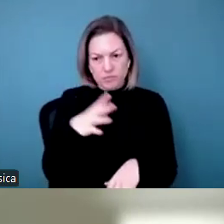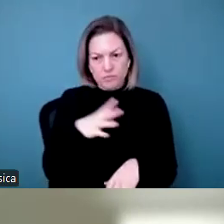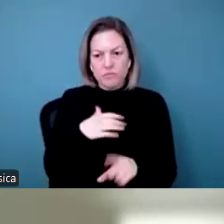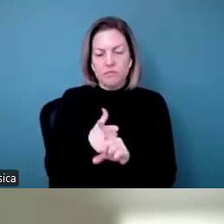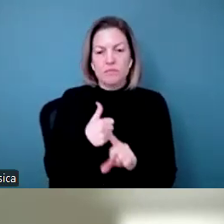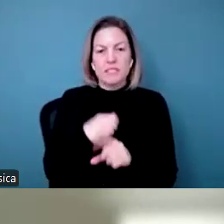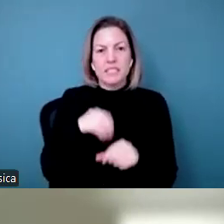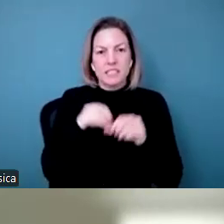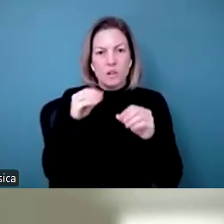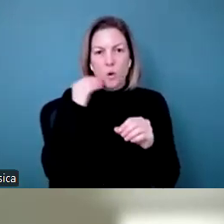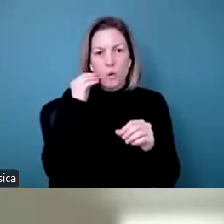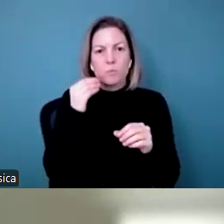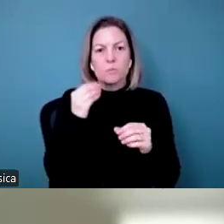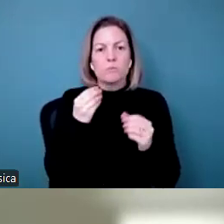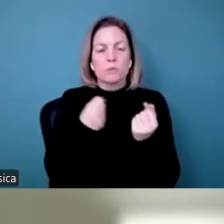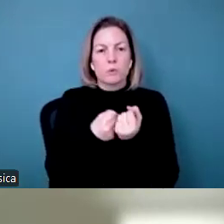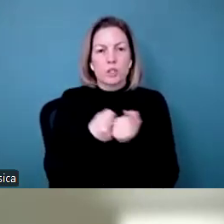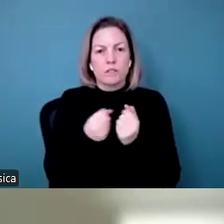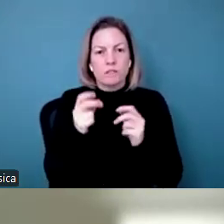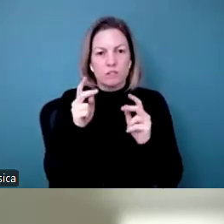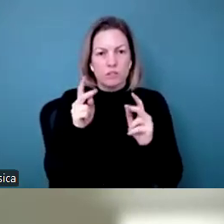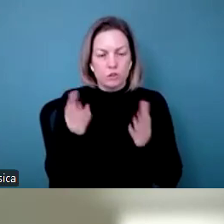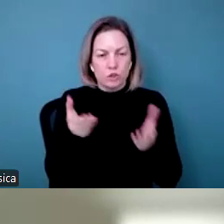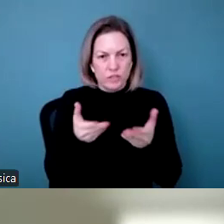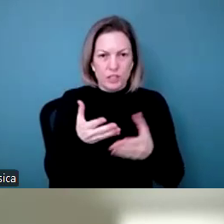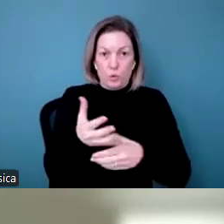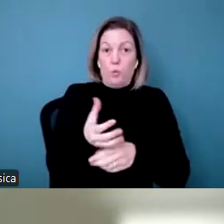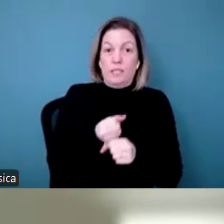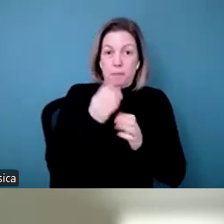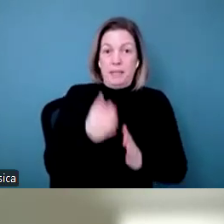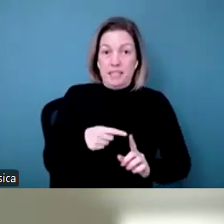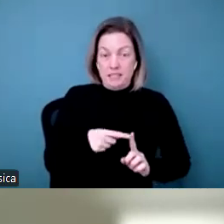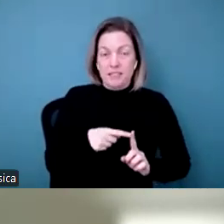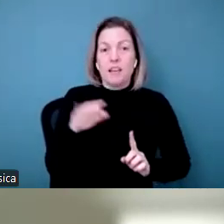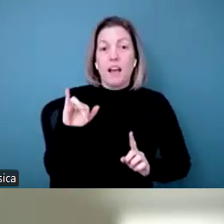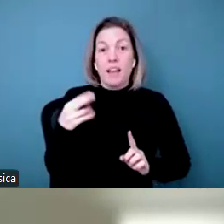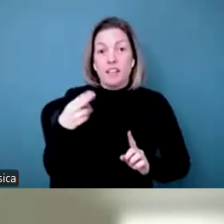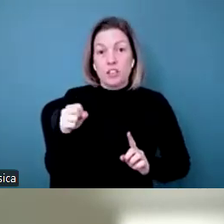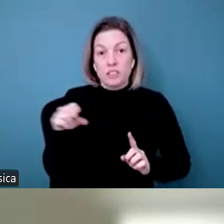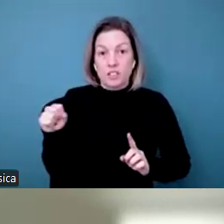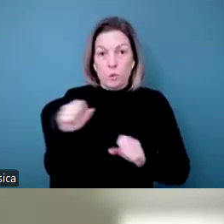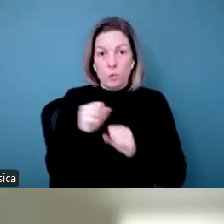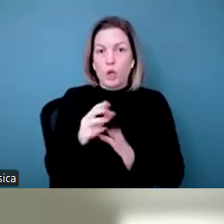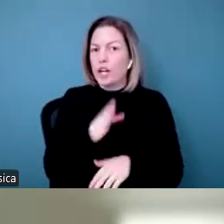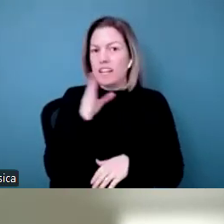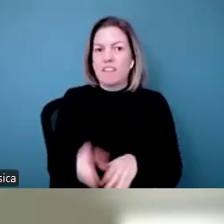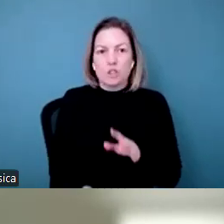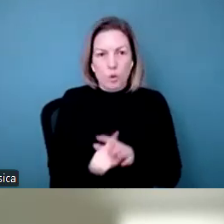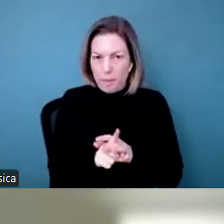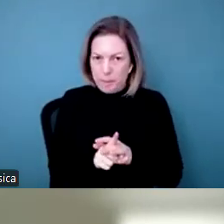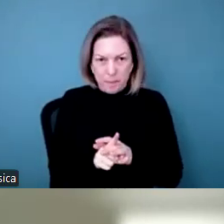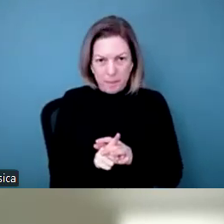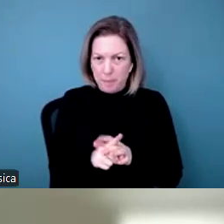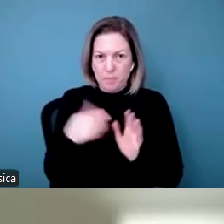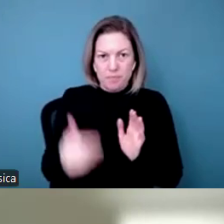in-home supportive services recipient, and as it turned out, their IHSS worker was never showing up. And by the